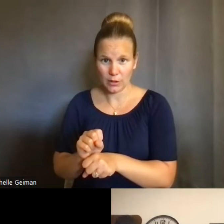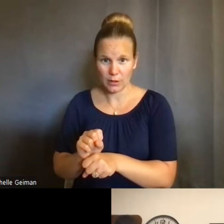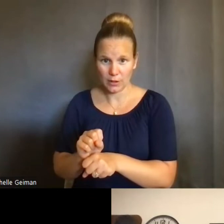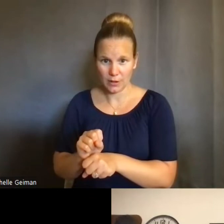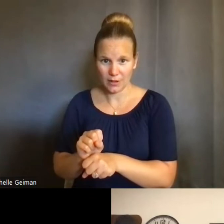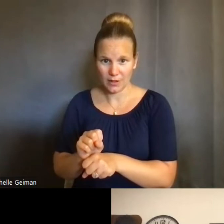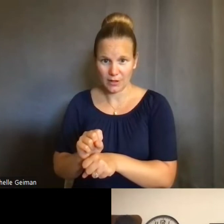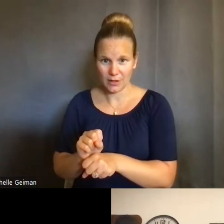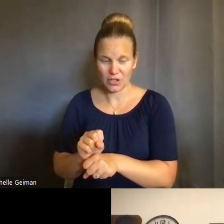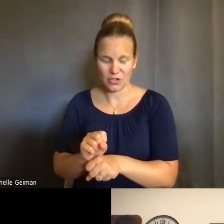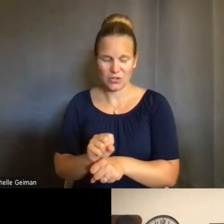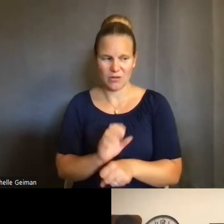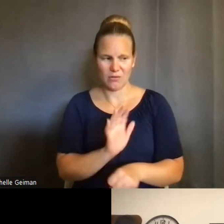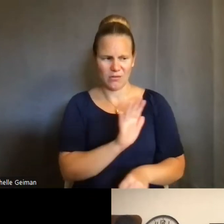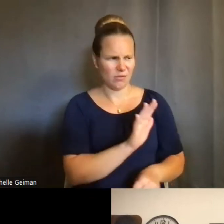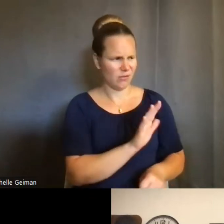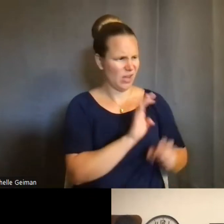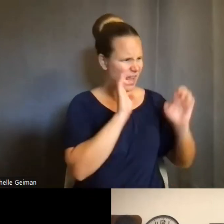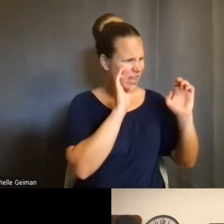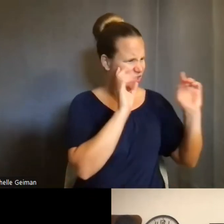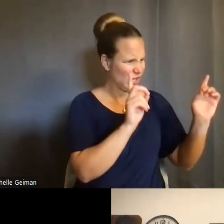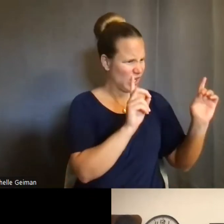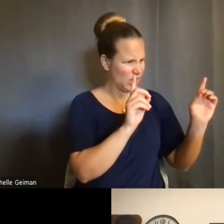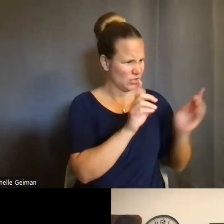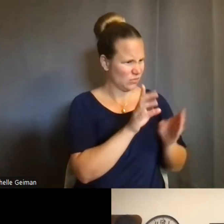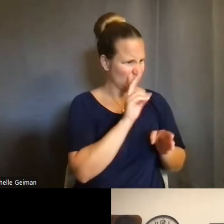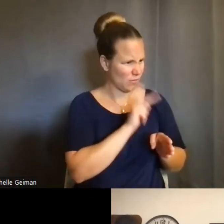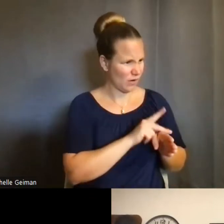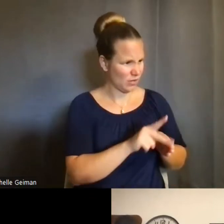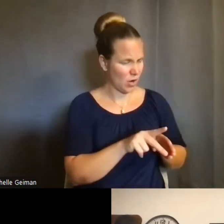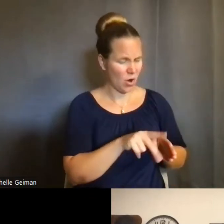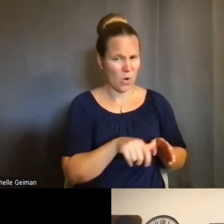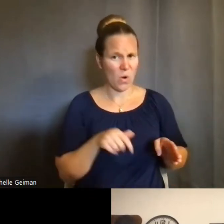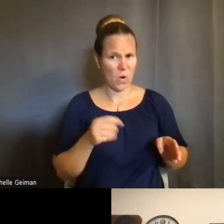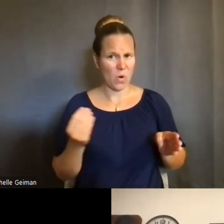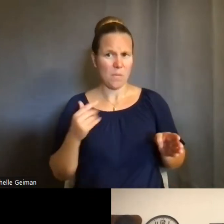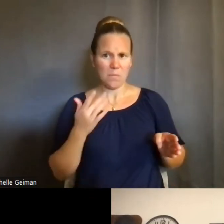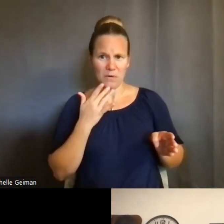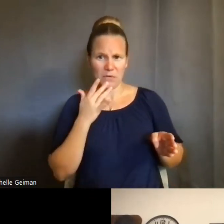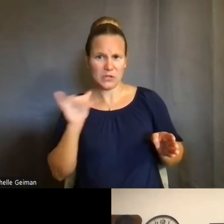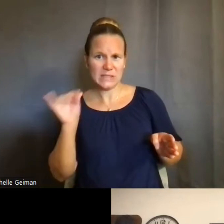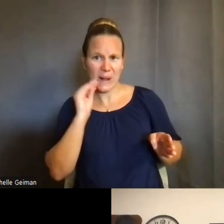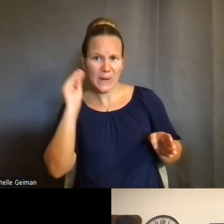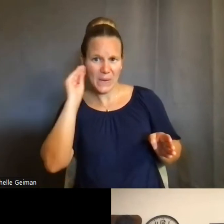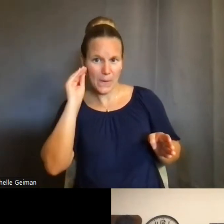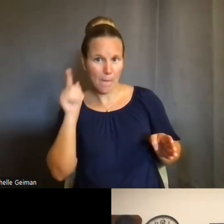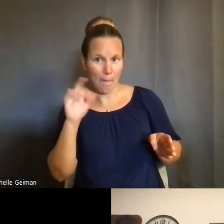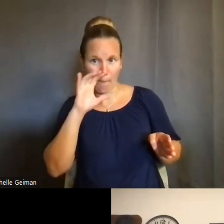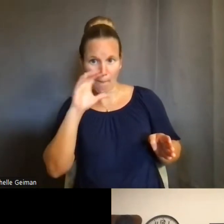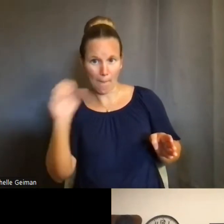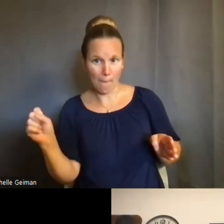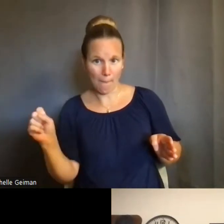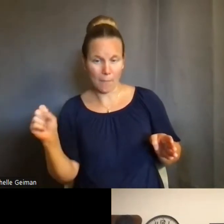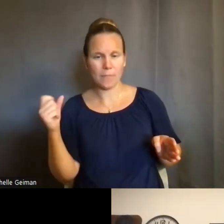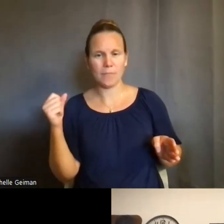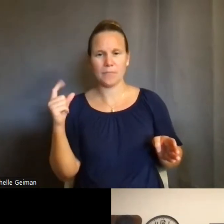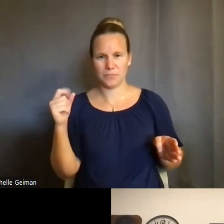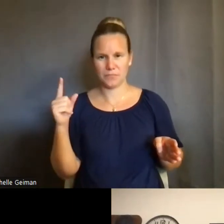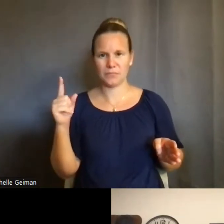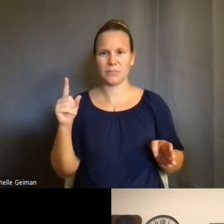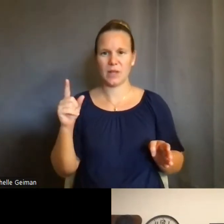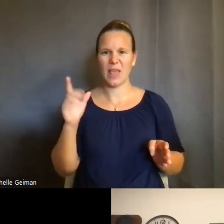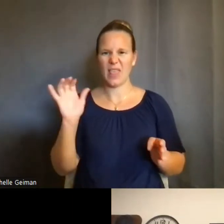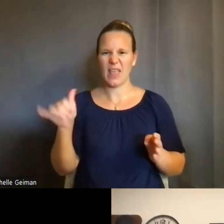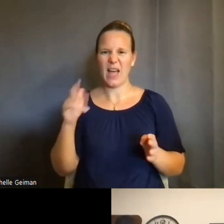from the education profession because there are other enticing alternatives there. Now, I mean, that will shift. The world will always